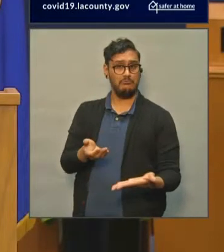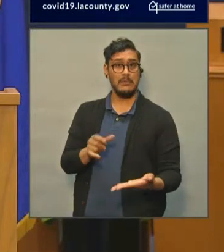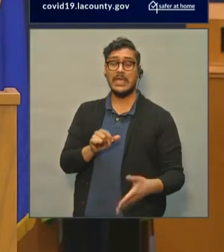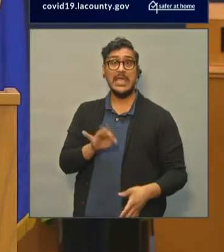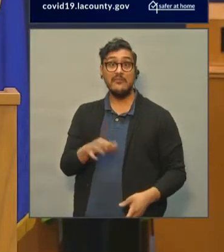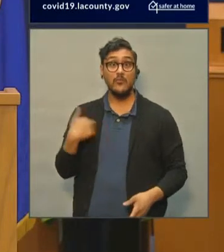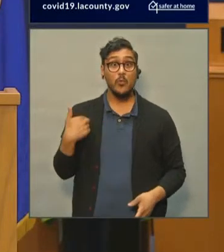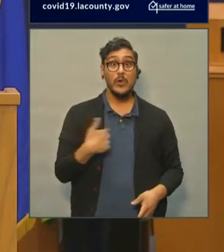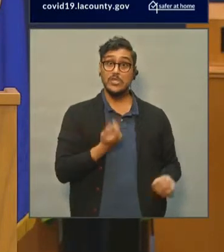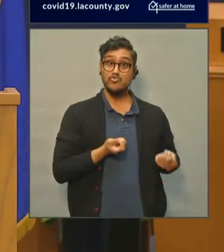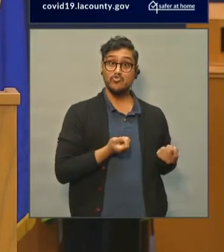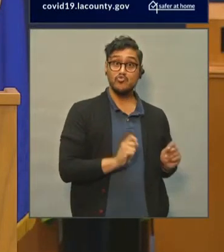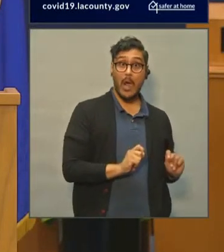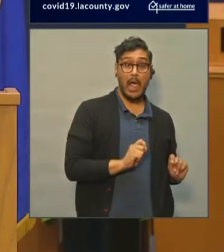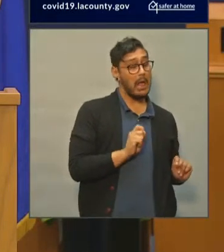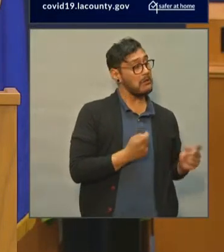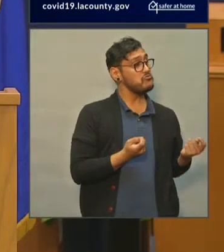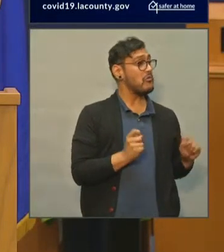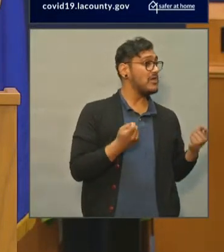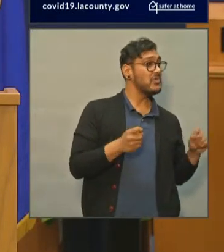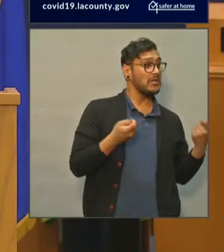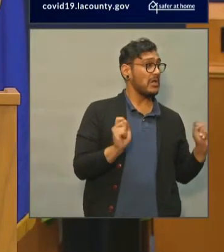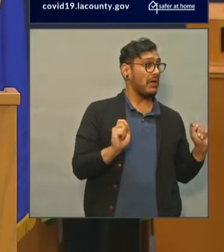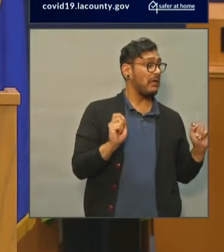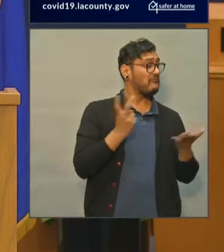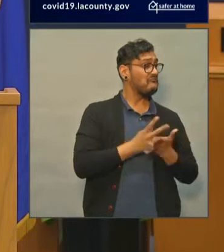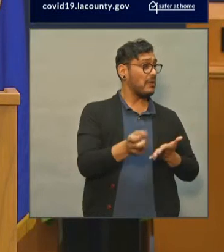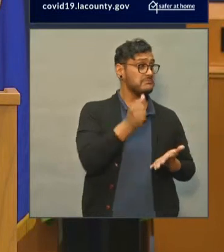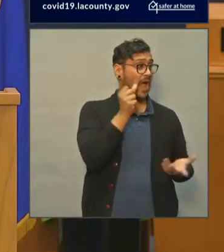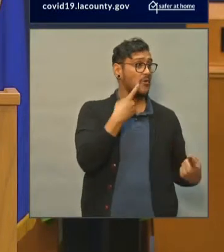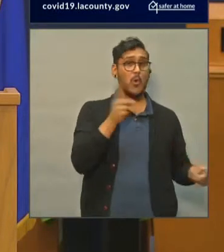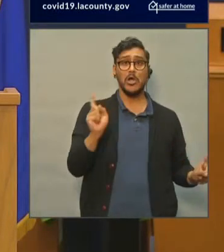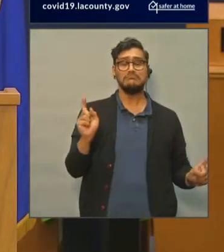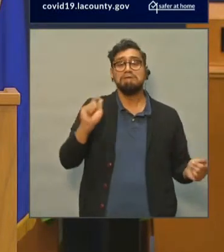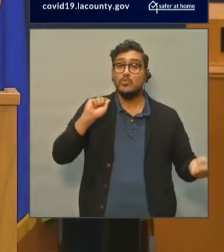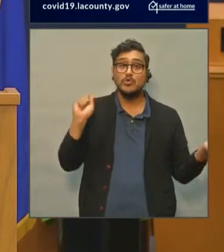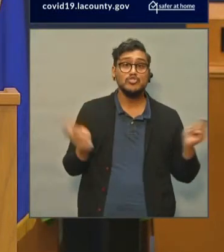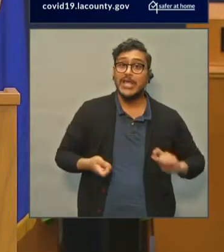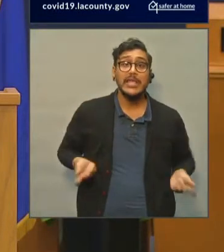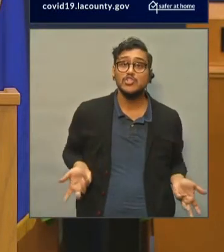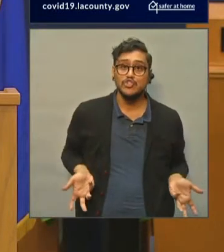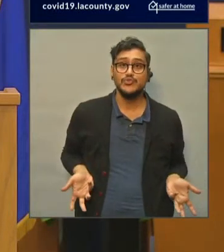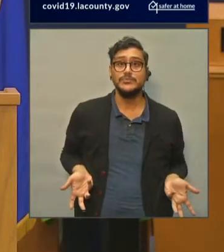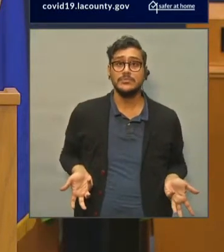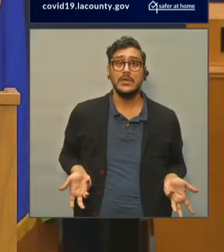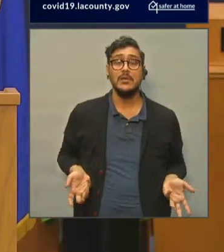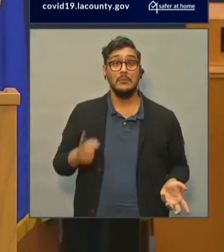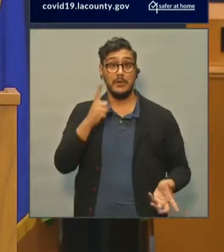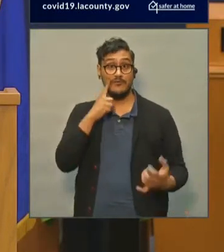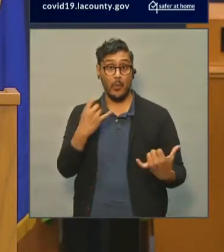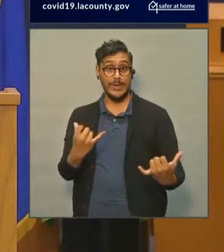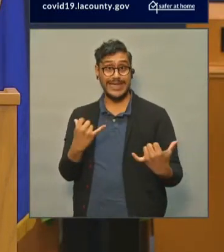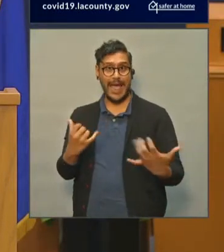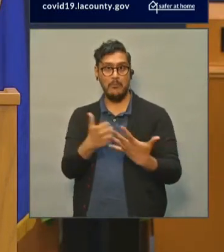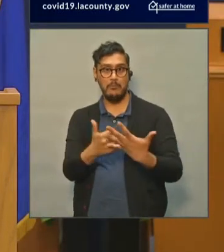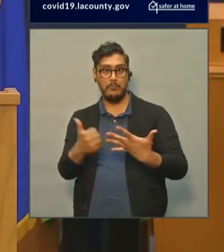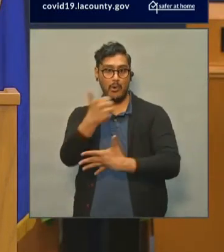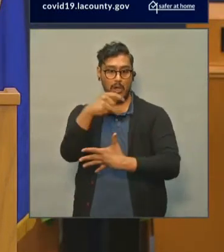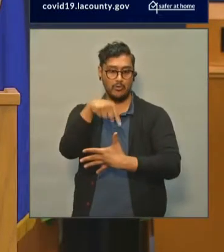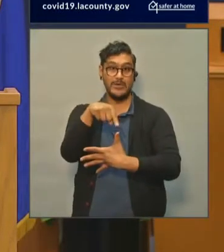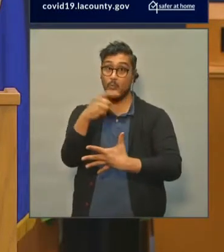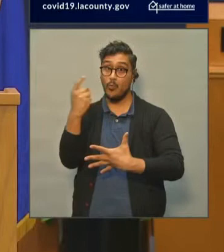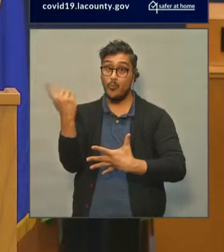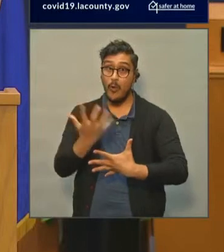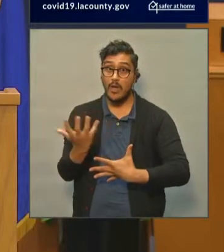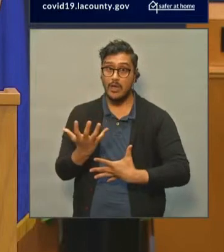back to doing more extensive testing, even at facilities where we don't have any cases. Right now, the high priority, though, as you